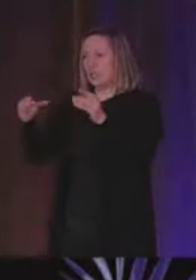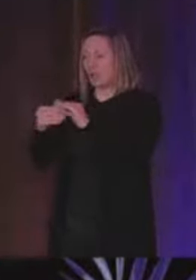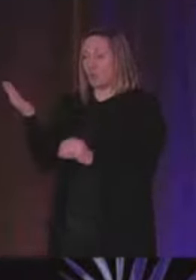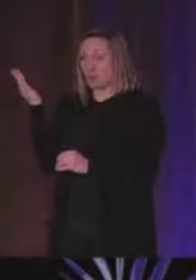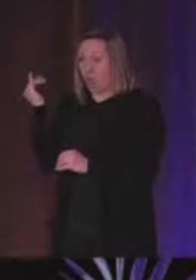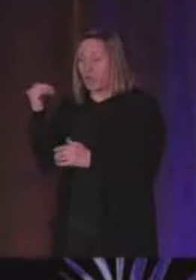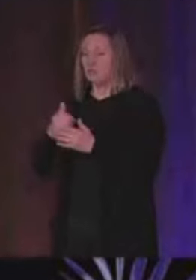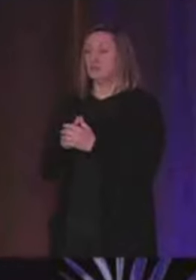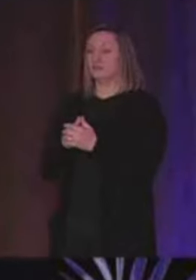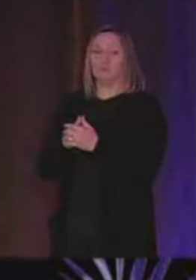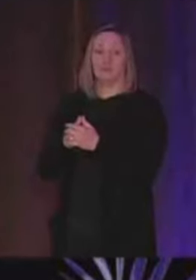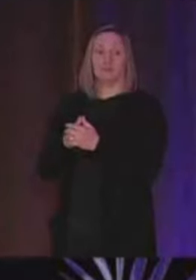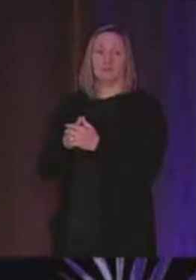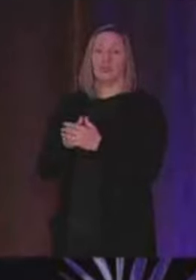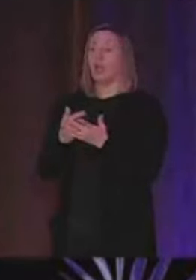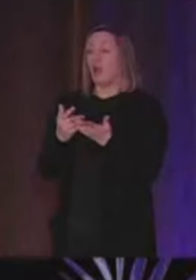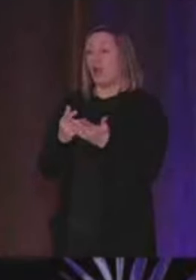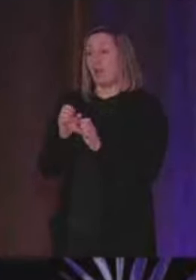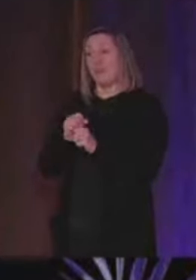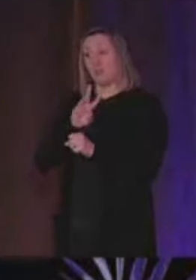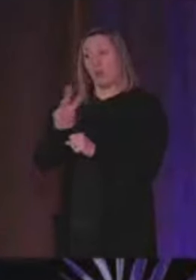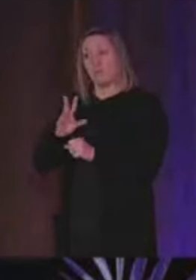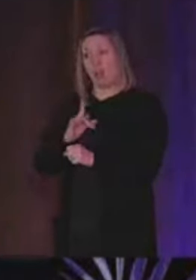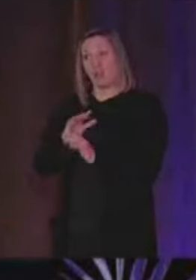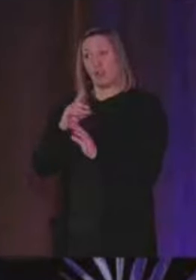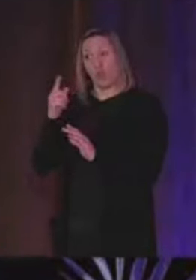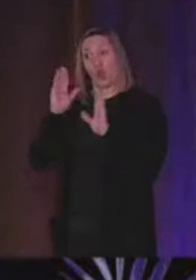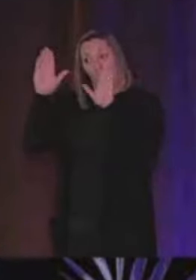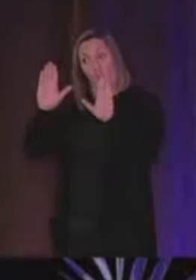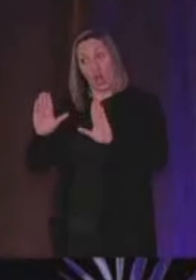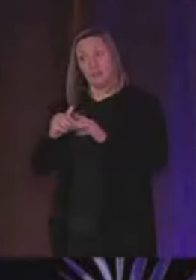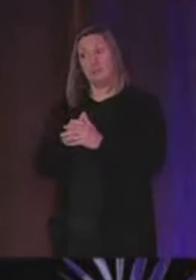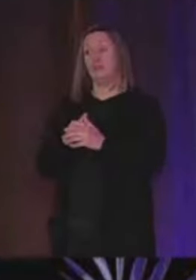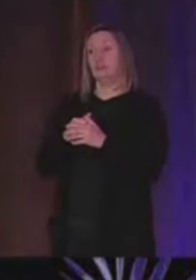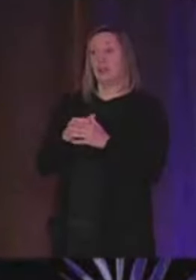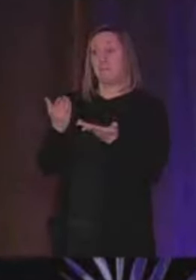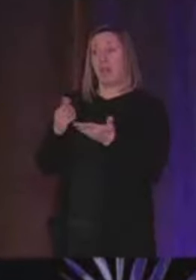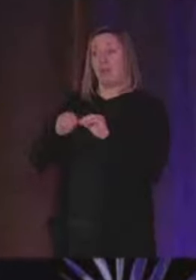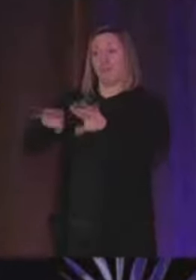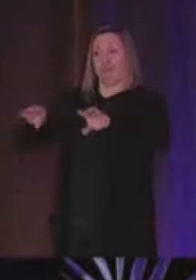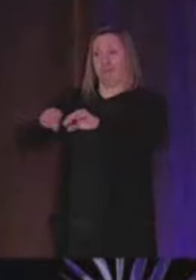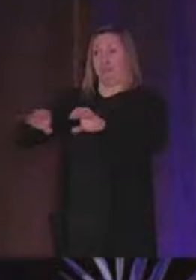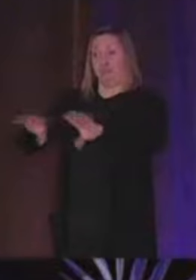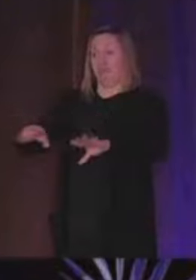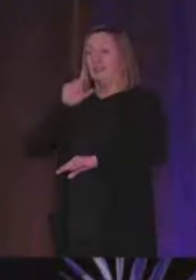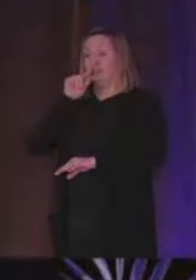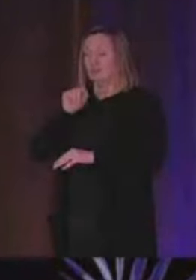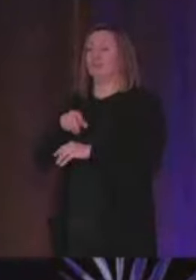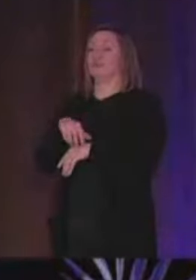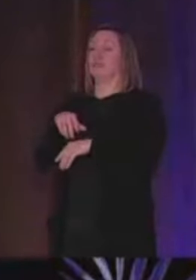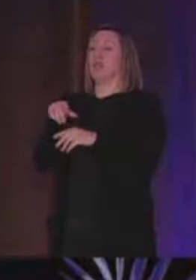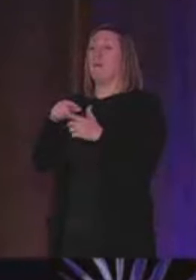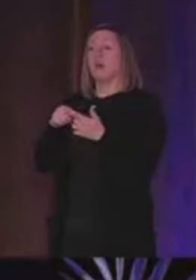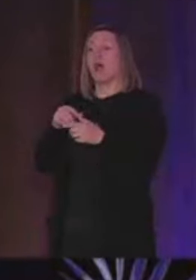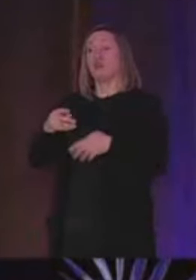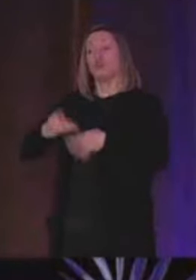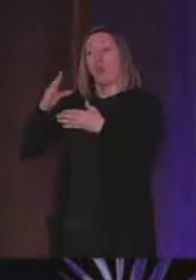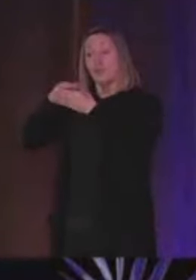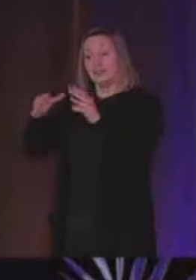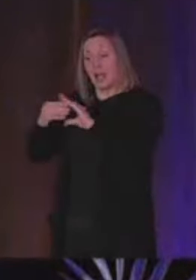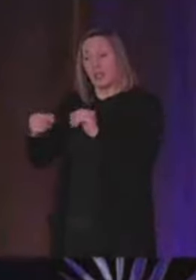Besides making your site look really good and increasing the chances of it going viral on Twitter, scrollytelling is actually a great way to